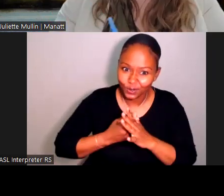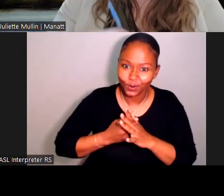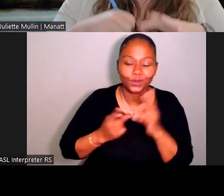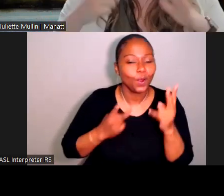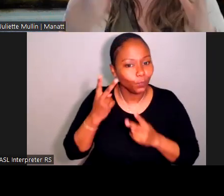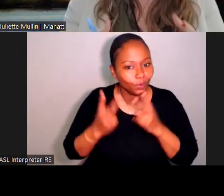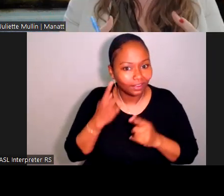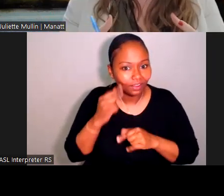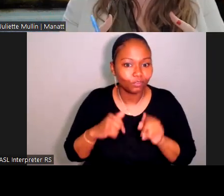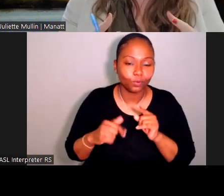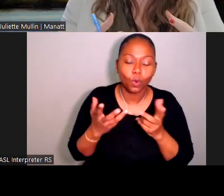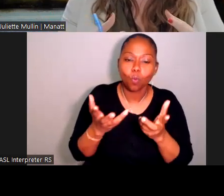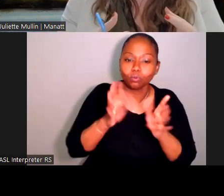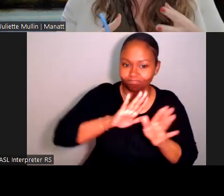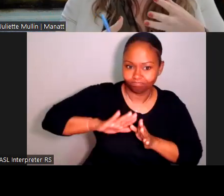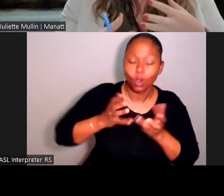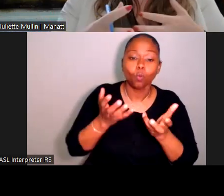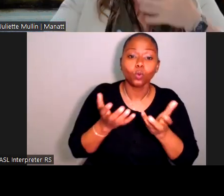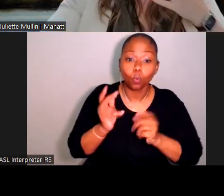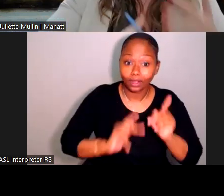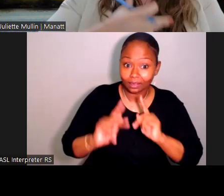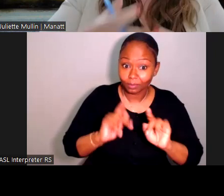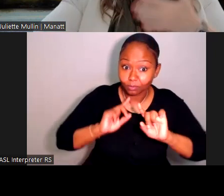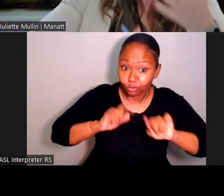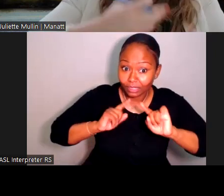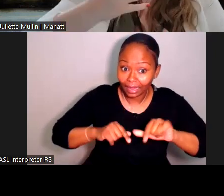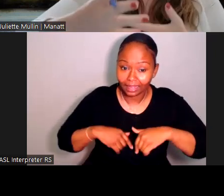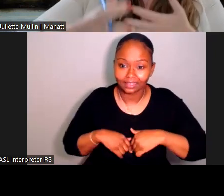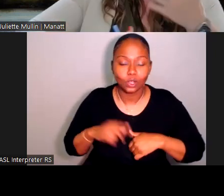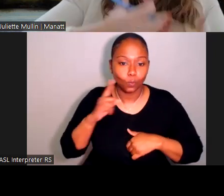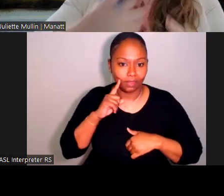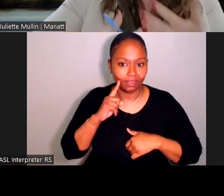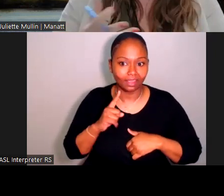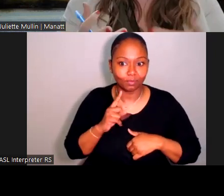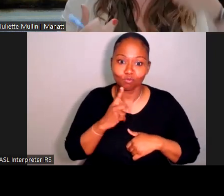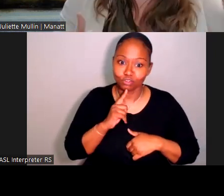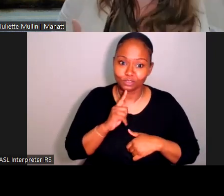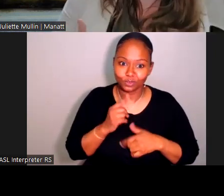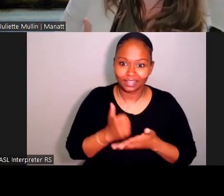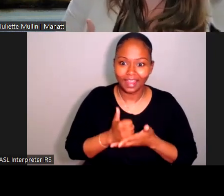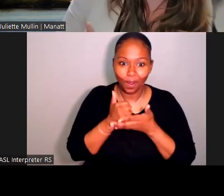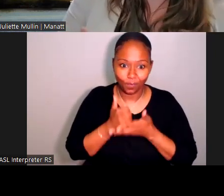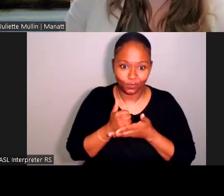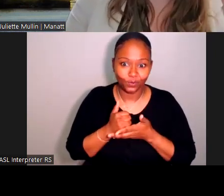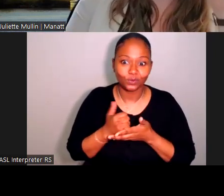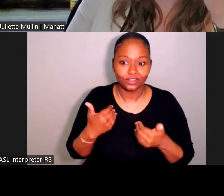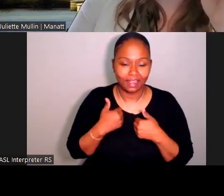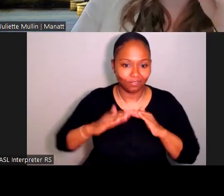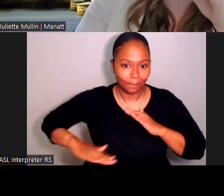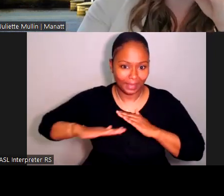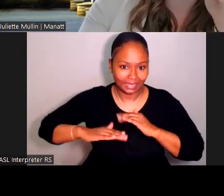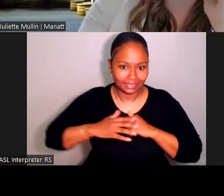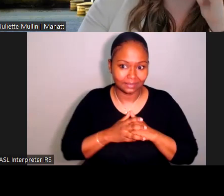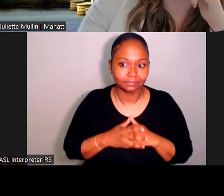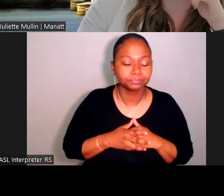to react. It's a lot. We think it'll be a lot more helpful. It'll be really helpful to have something to base this off of. So I'll just read a